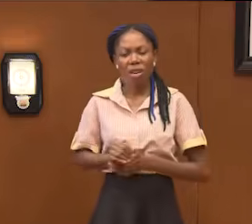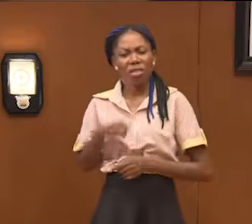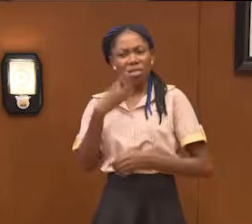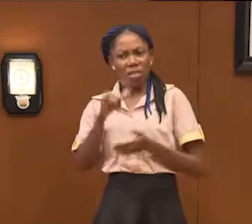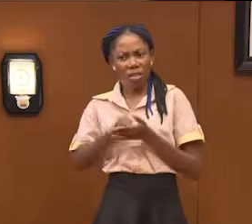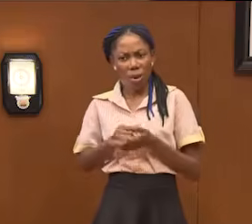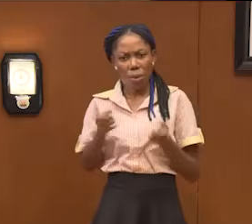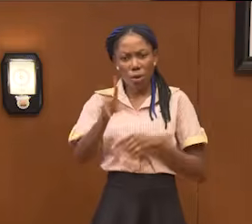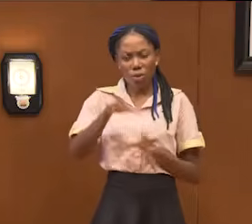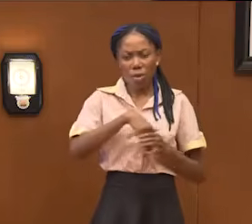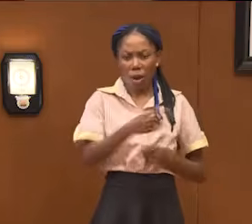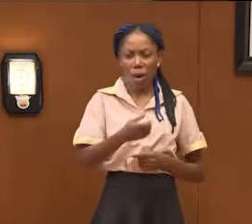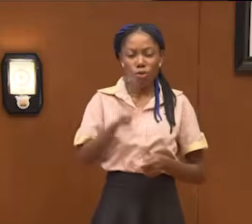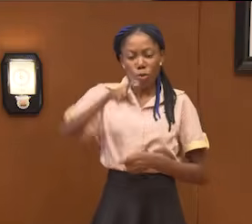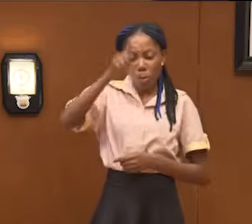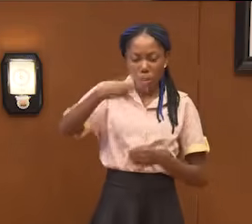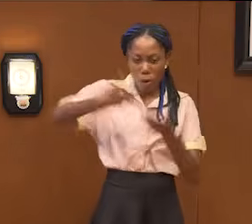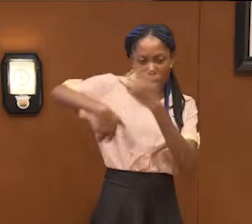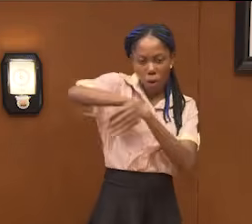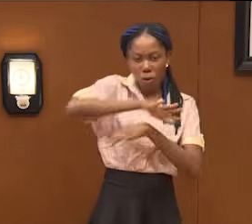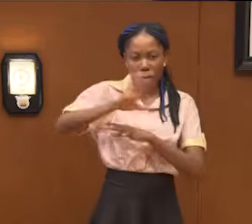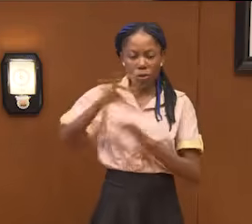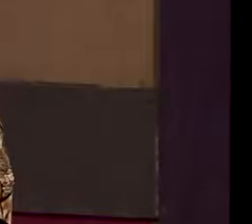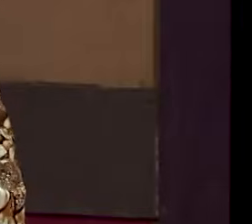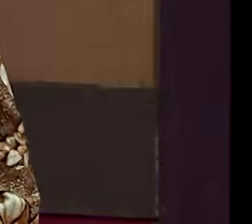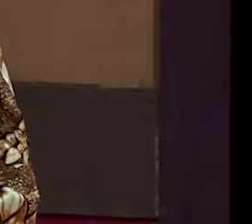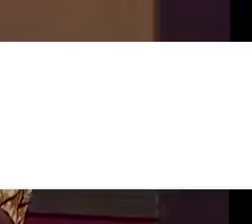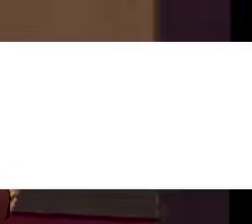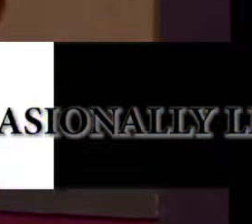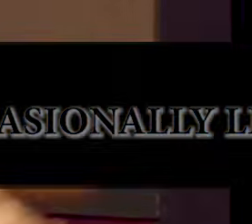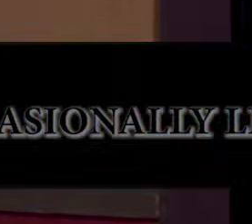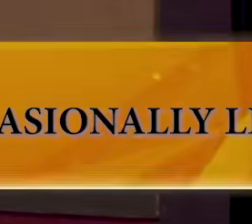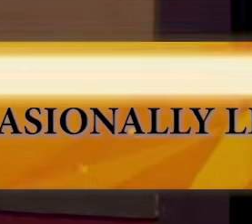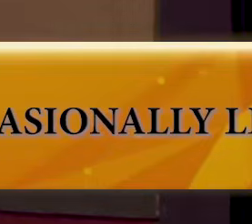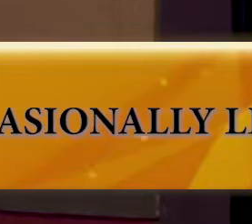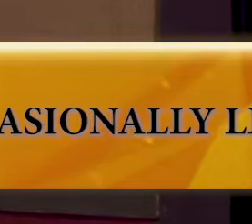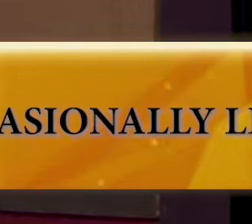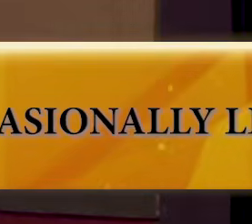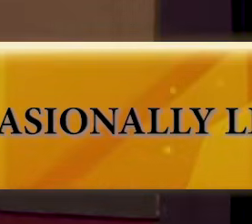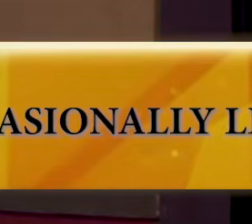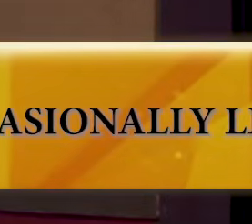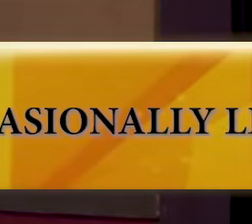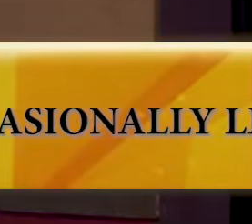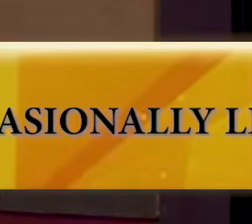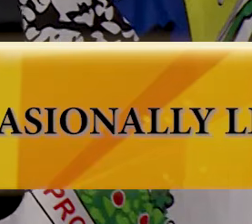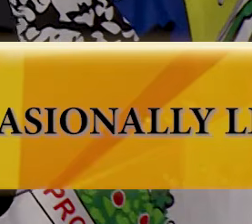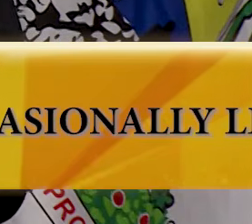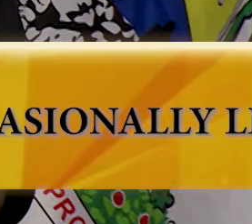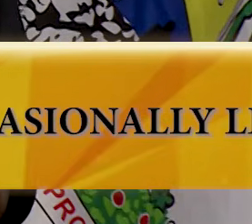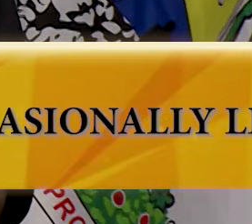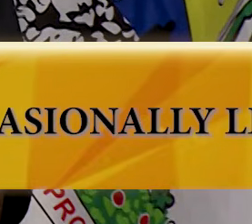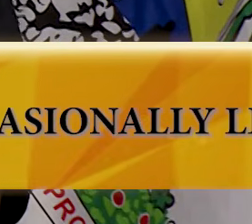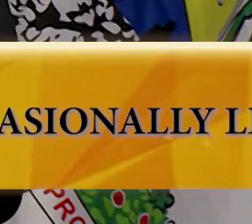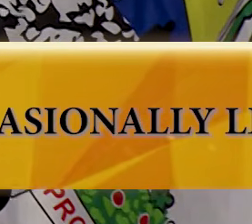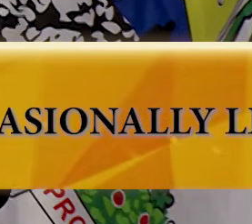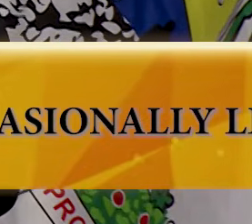going out to use your hijab or whatever, I have complained to my wife, I said, no. Whenever we wake up in the morning. Part of you want her to